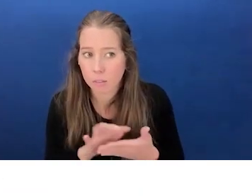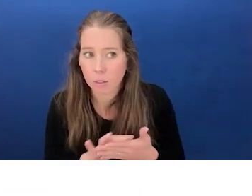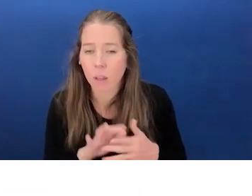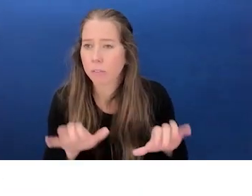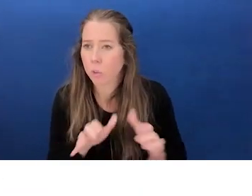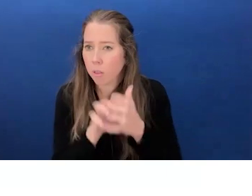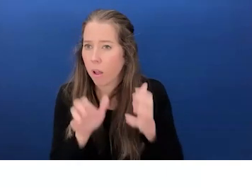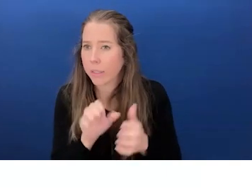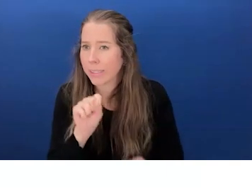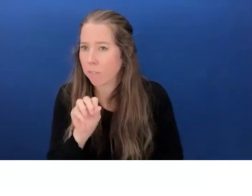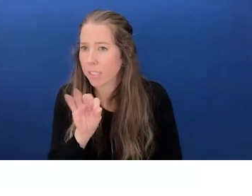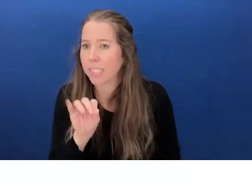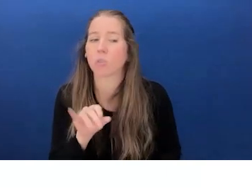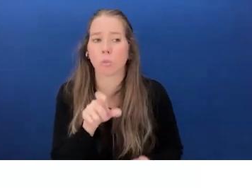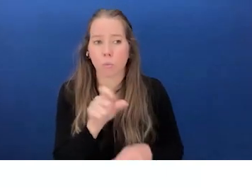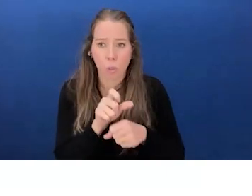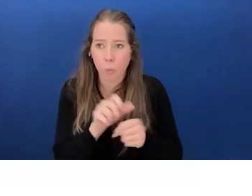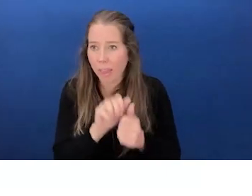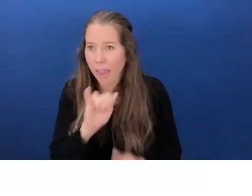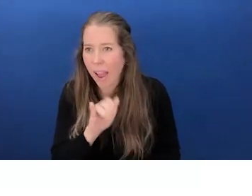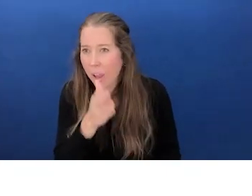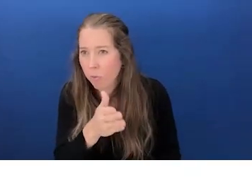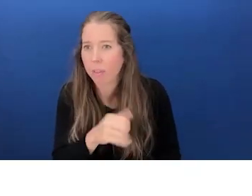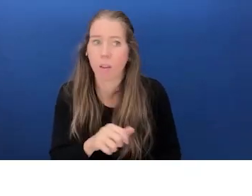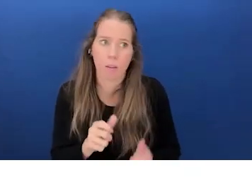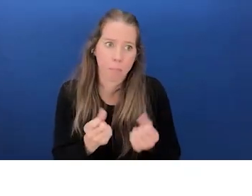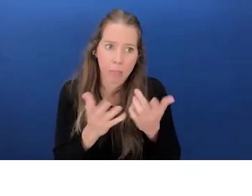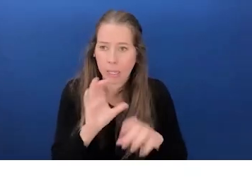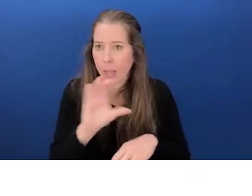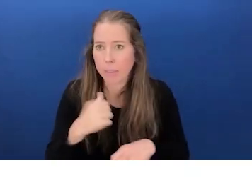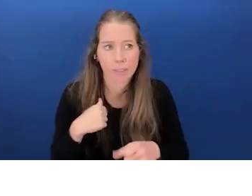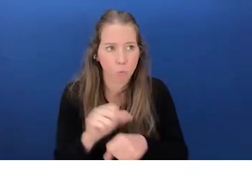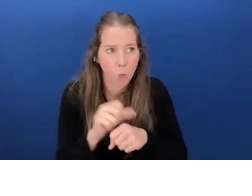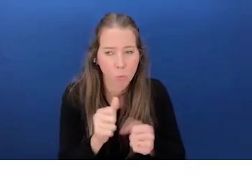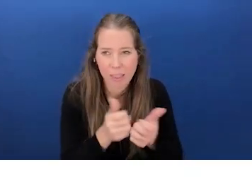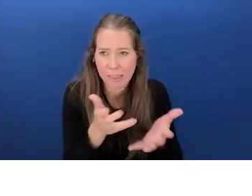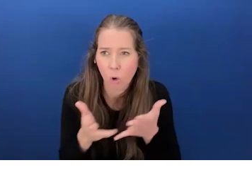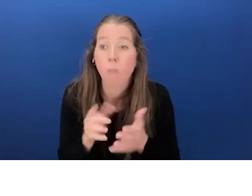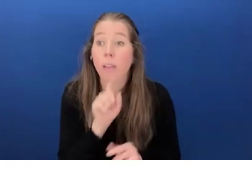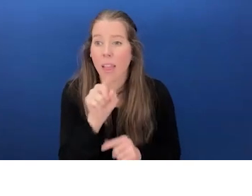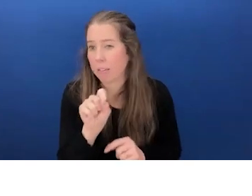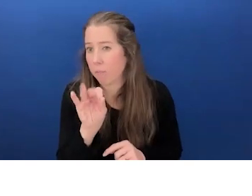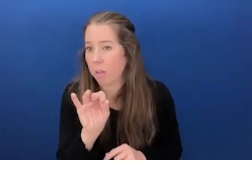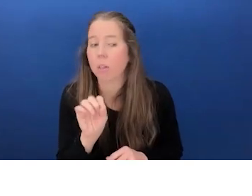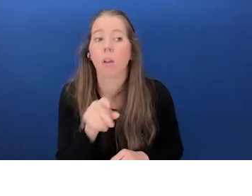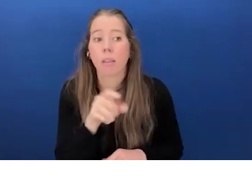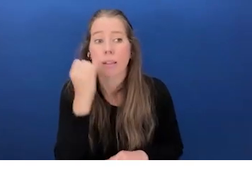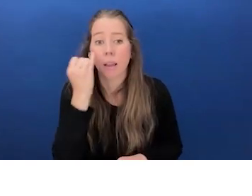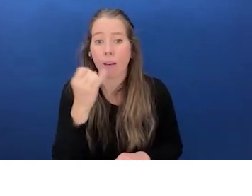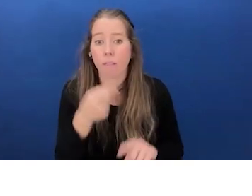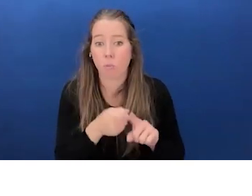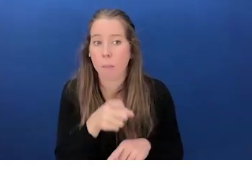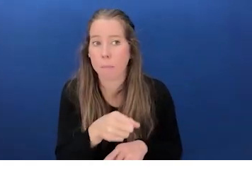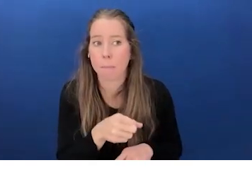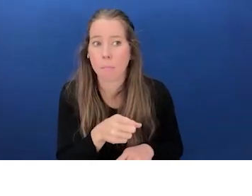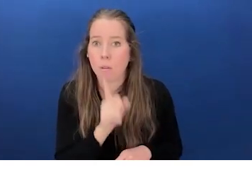working with the AI scene over there, working with a lot of companies out there. And this is one of the ideas from the hackathons that I thought was a